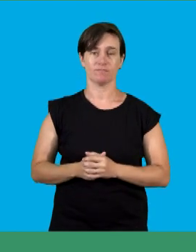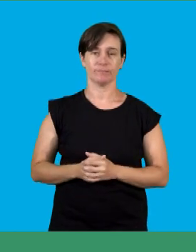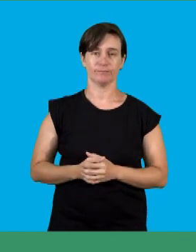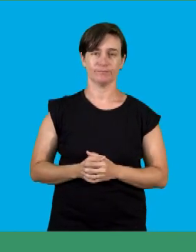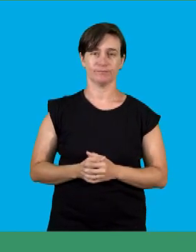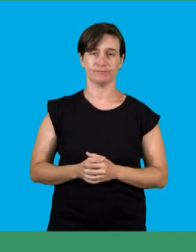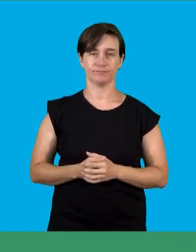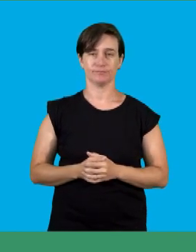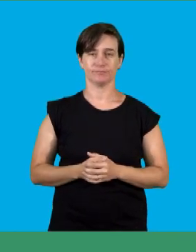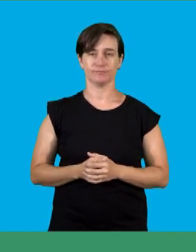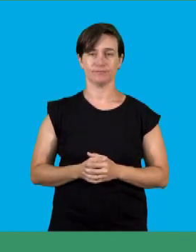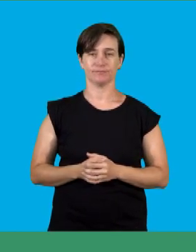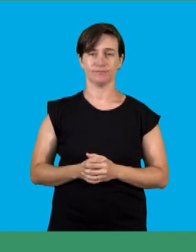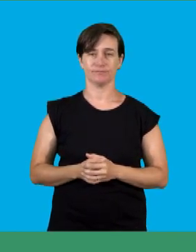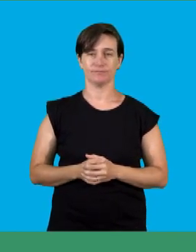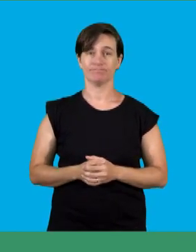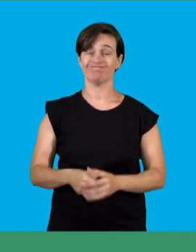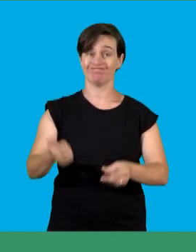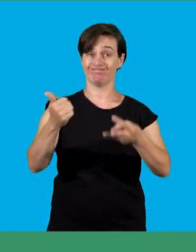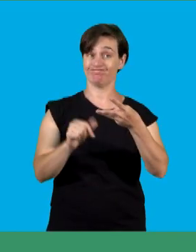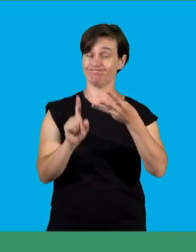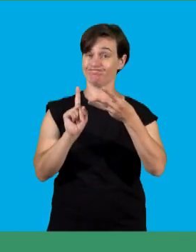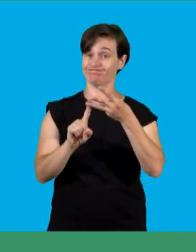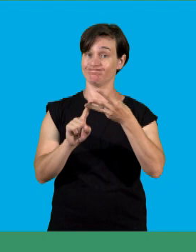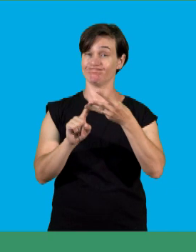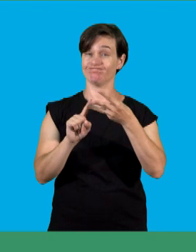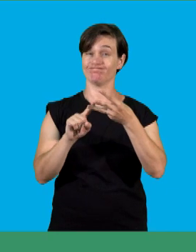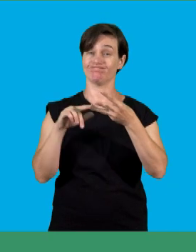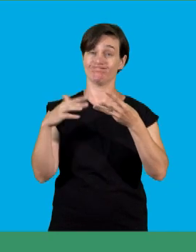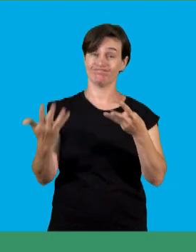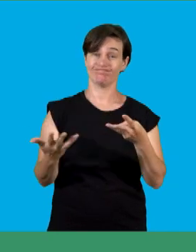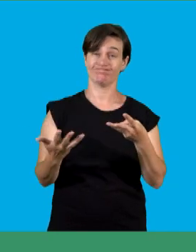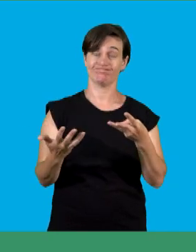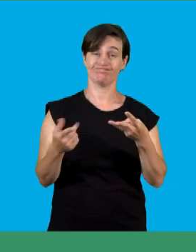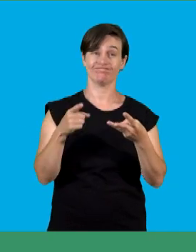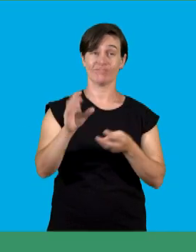want. All right. Lastly, we can even use surveys